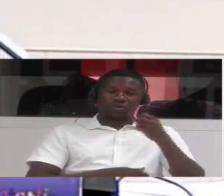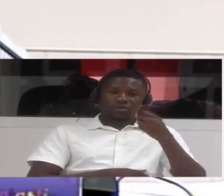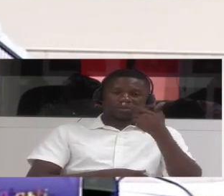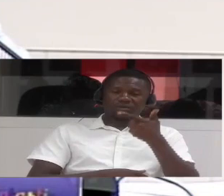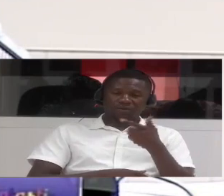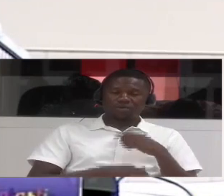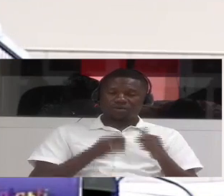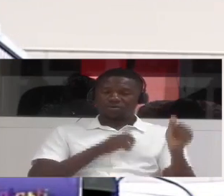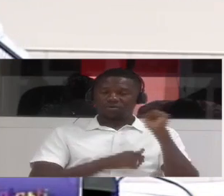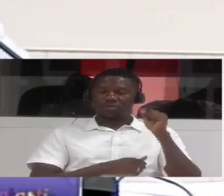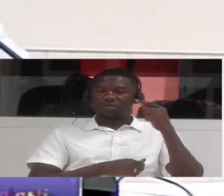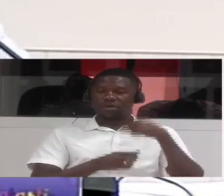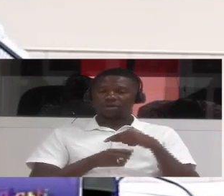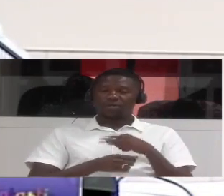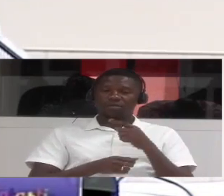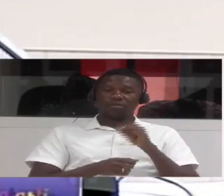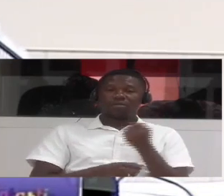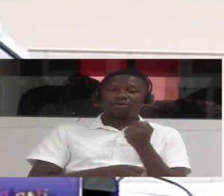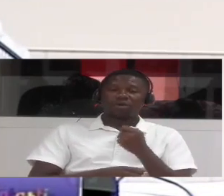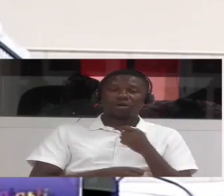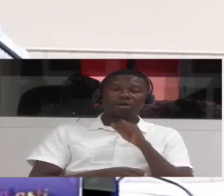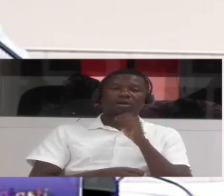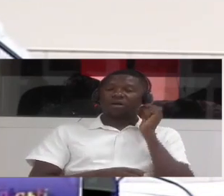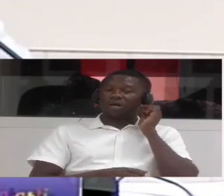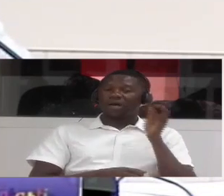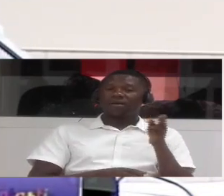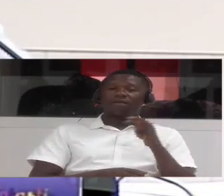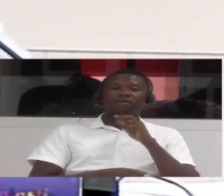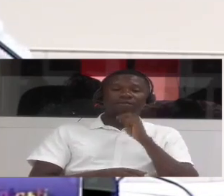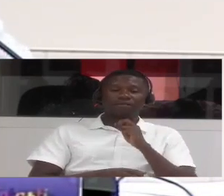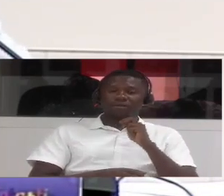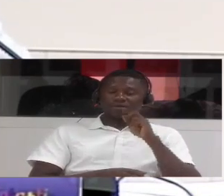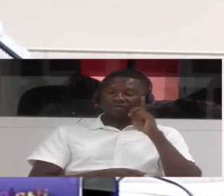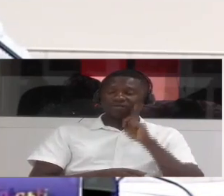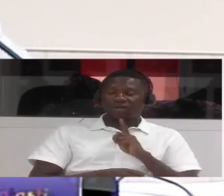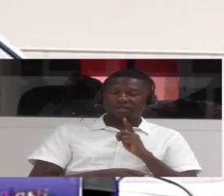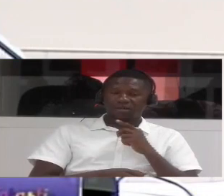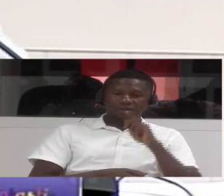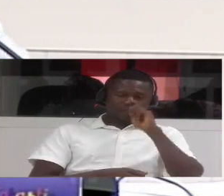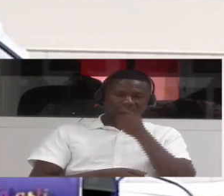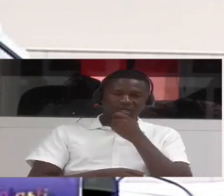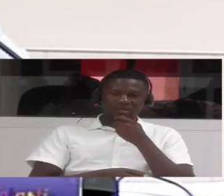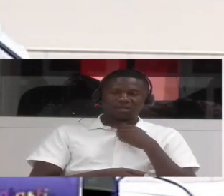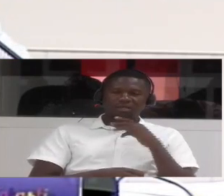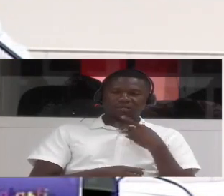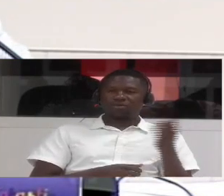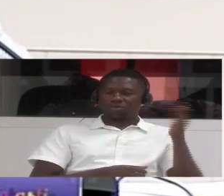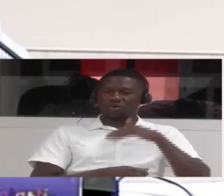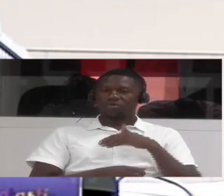to... because her father, I think, if I remember quite well, passed away, and he was coming to attend,